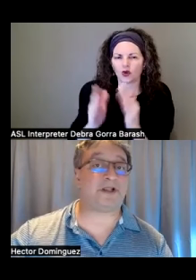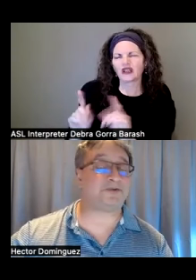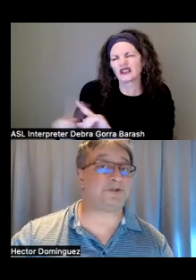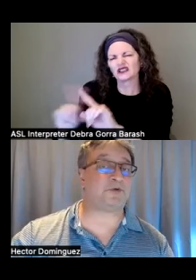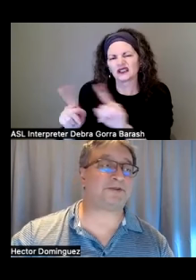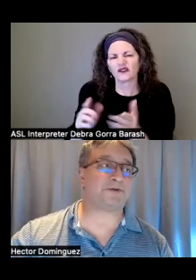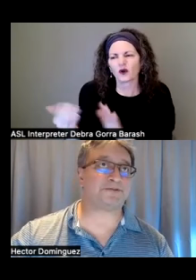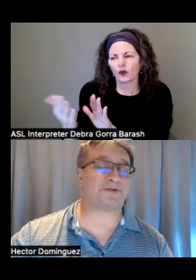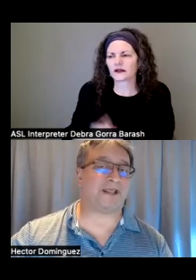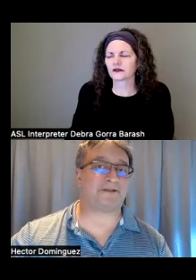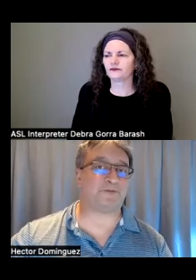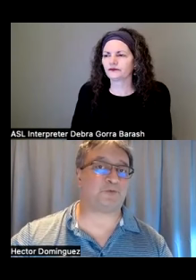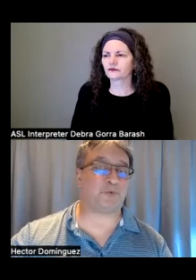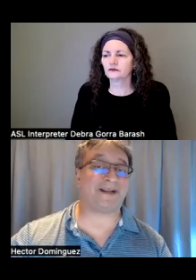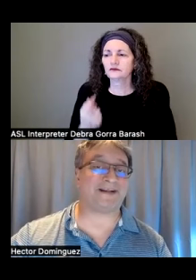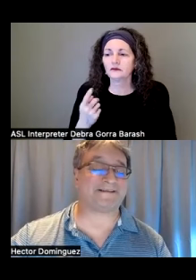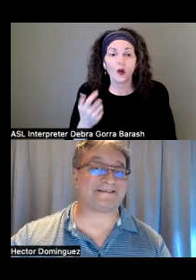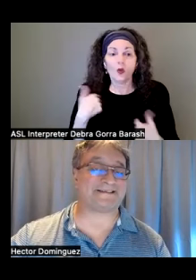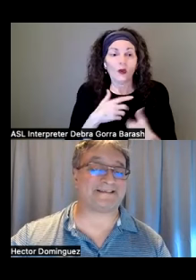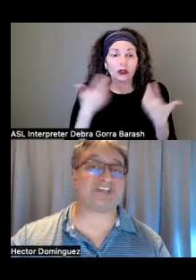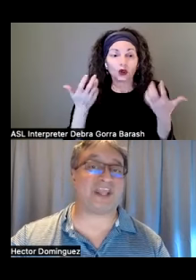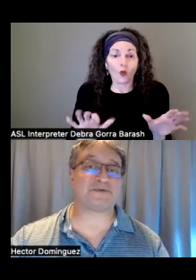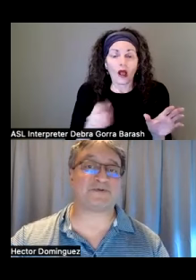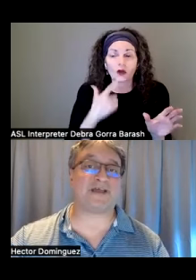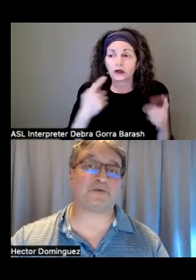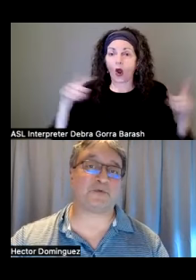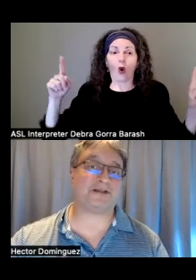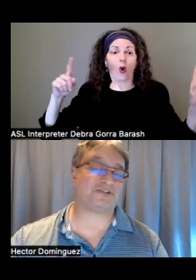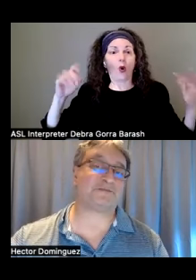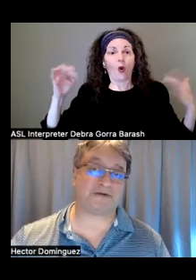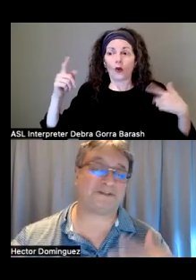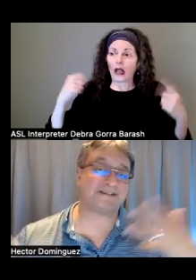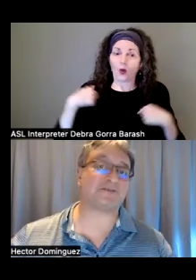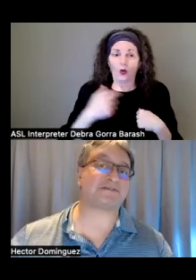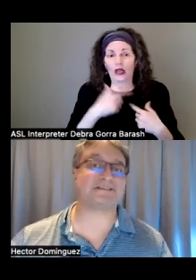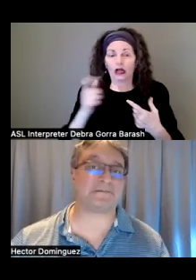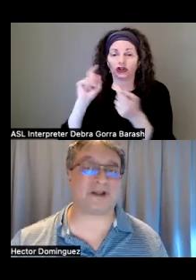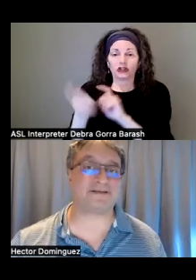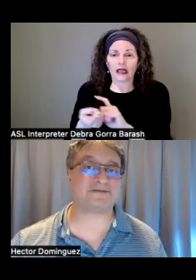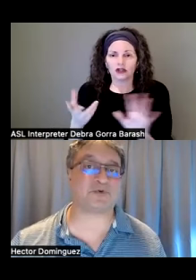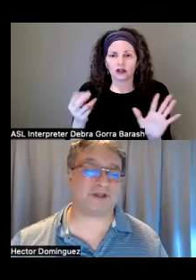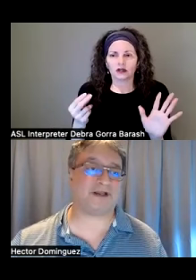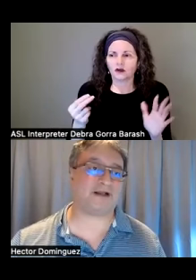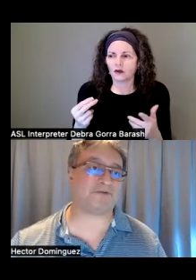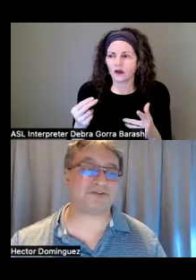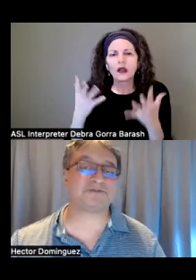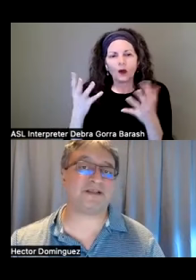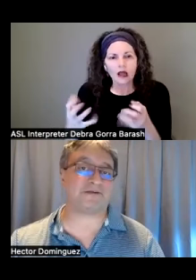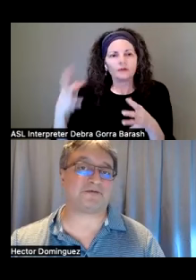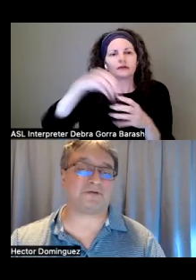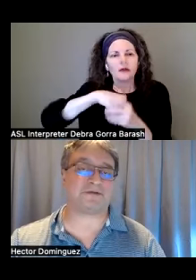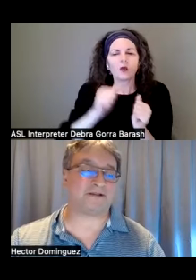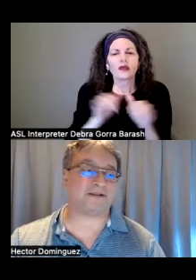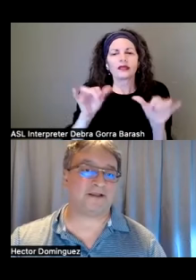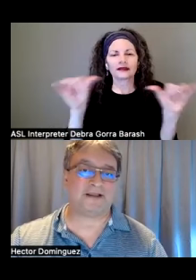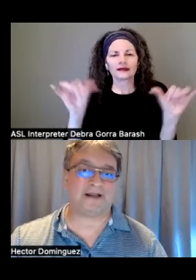with that, we don't want to also claim that we are this change, but rather we are just part of this ecosystem, right? So we're just playing